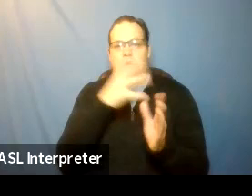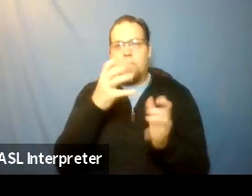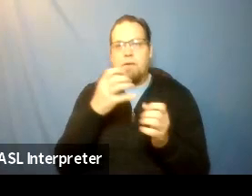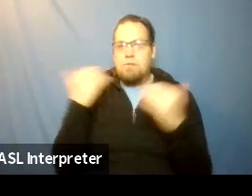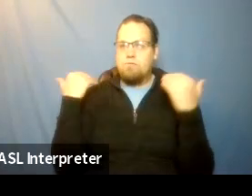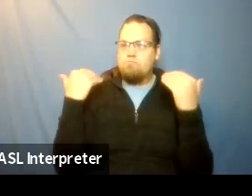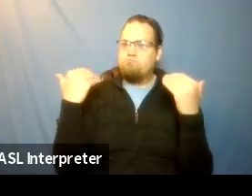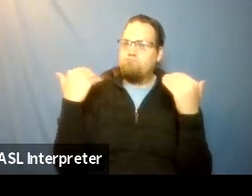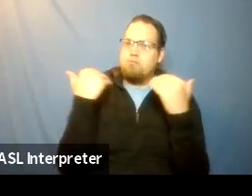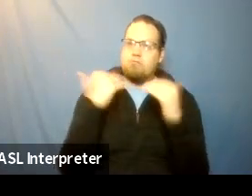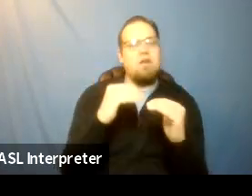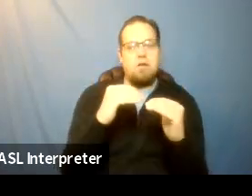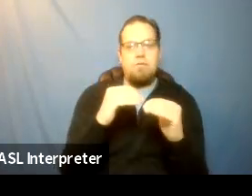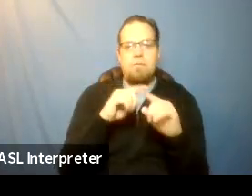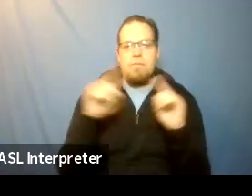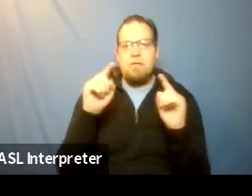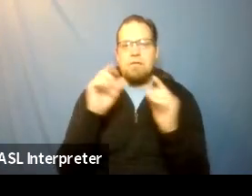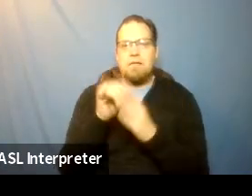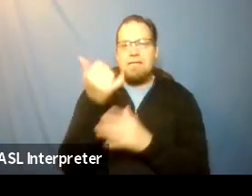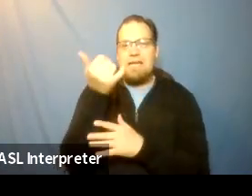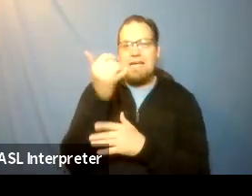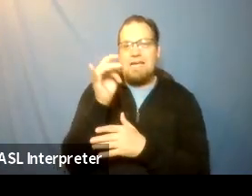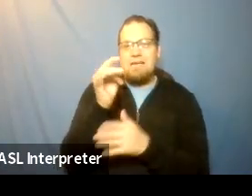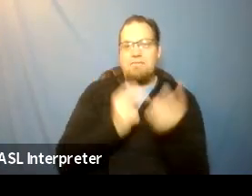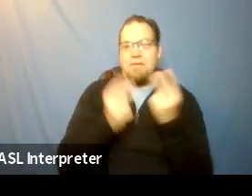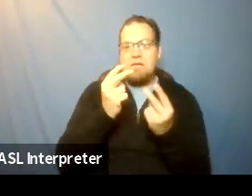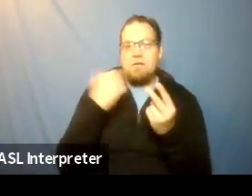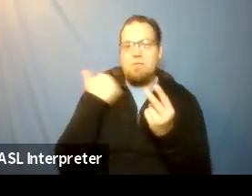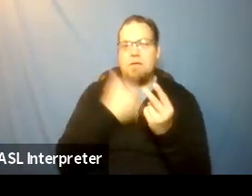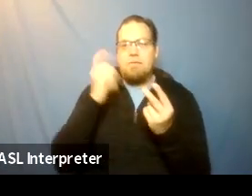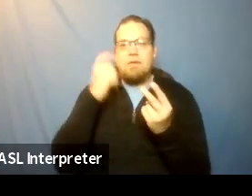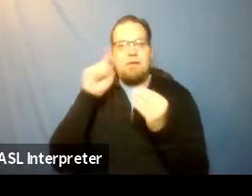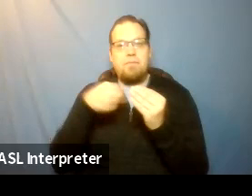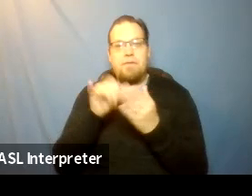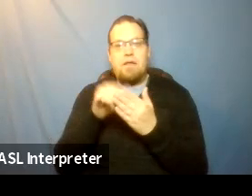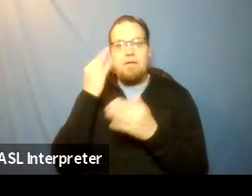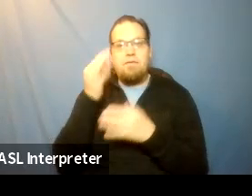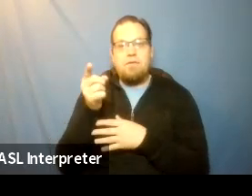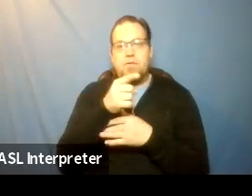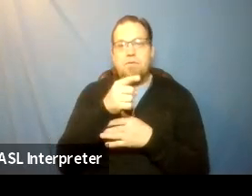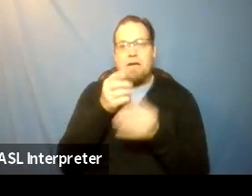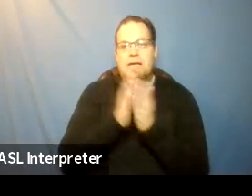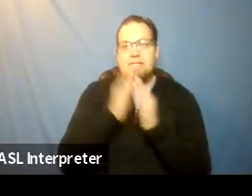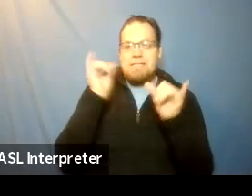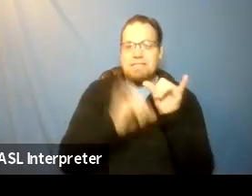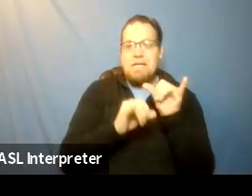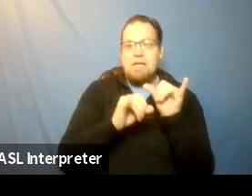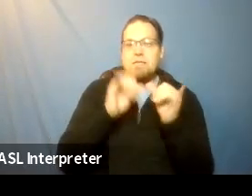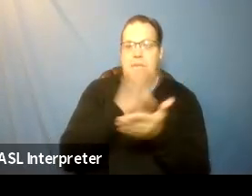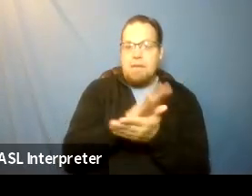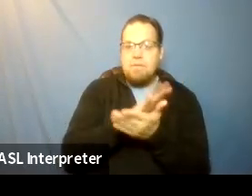restrictive, but at the same time, it's 18 visits. So we have to think about that as well. So if you are asked to stay on campus, we ask for your